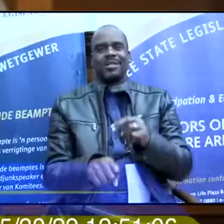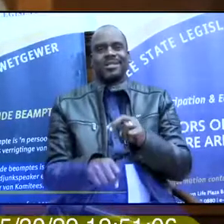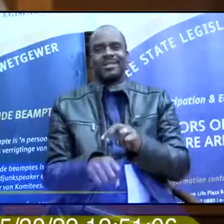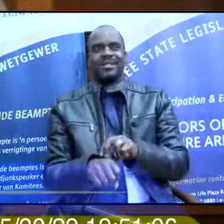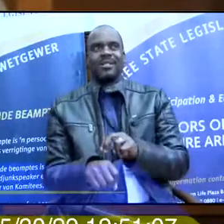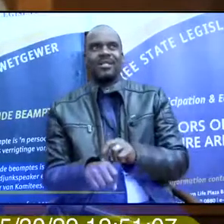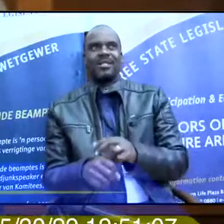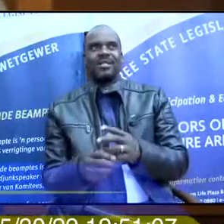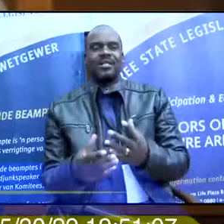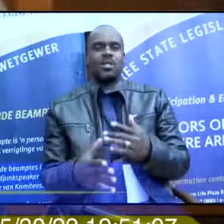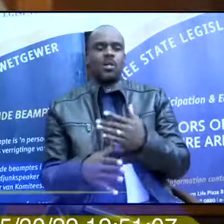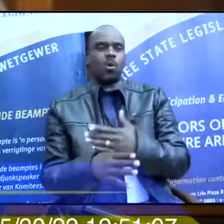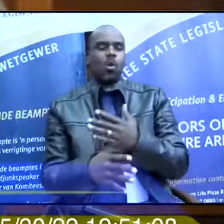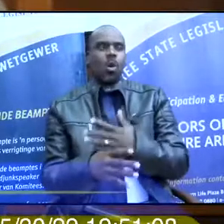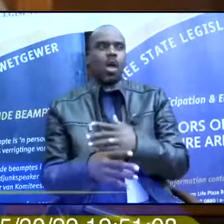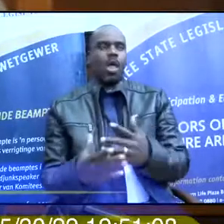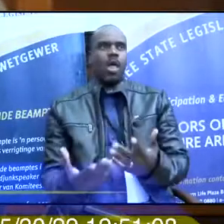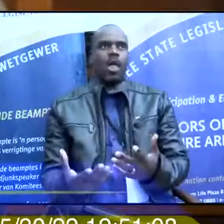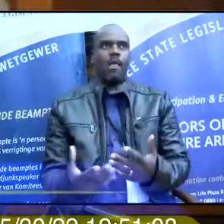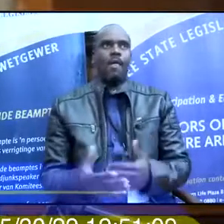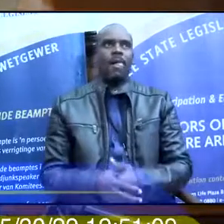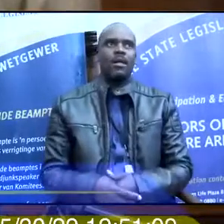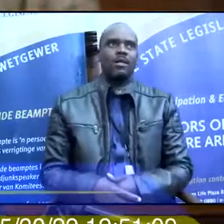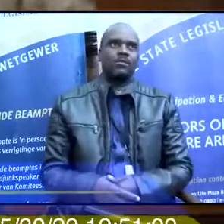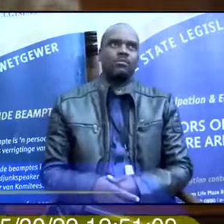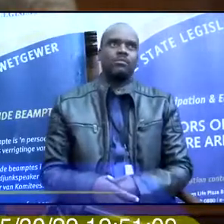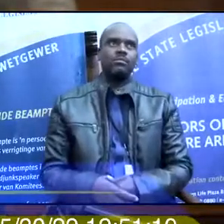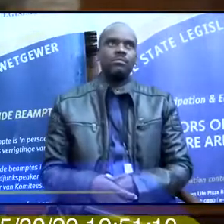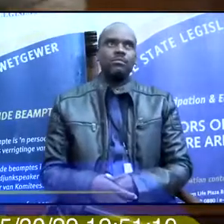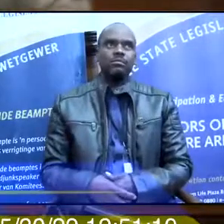the department of labor but it's still operational